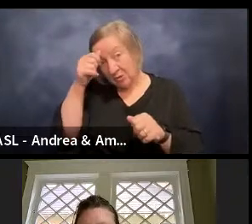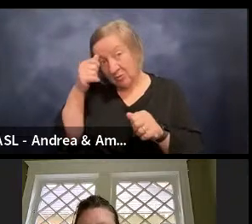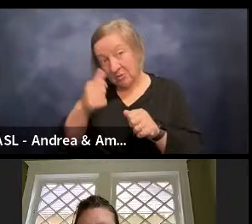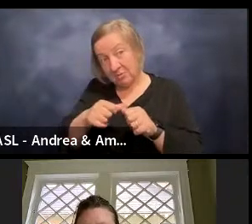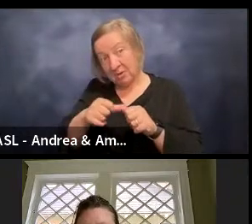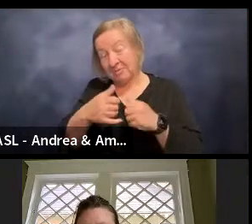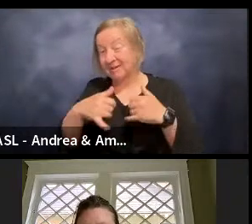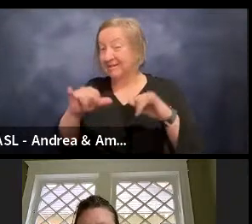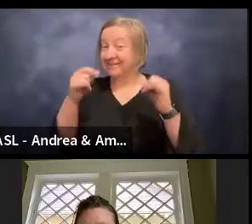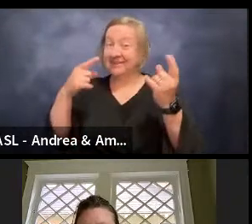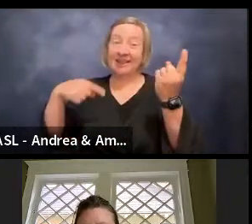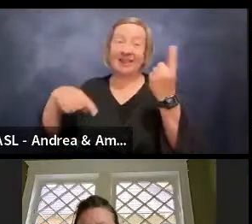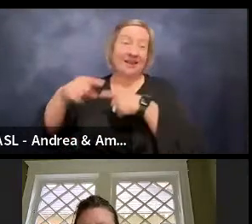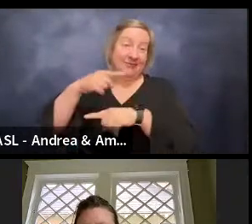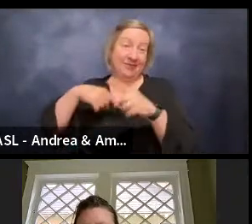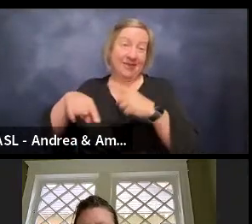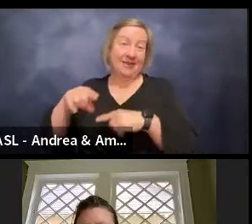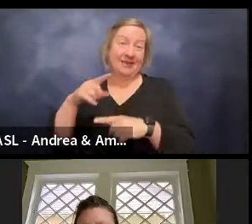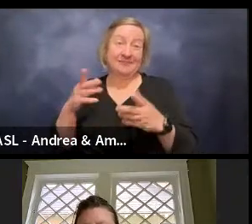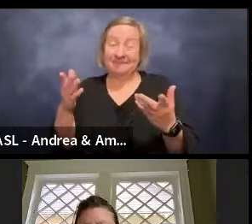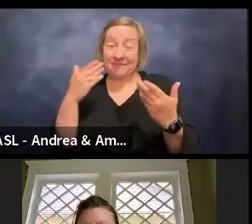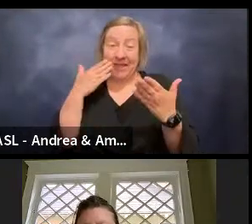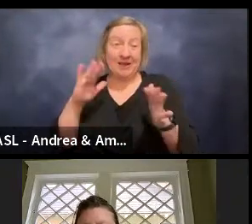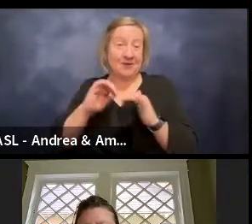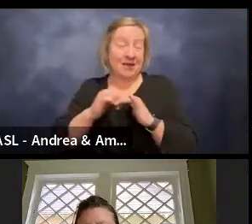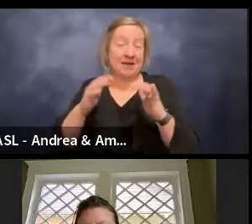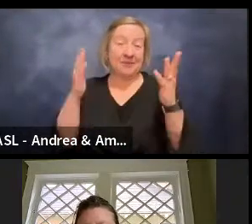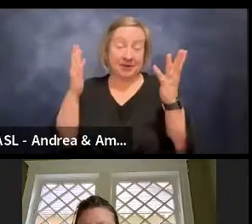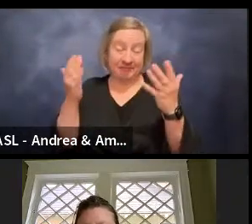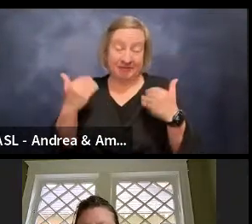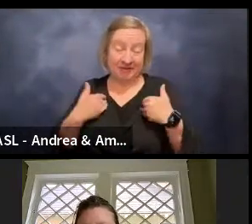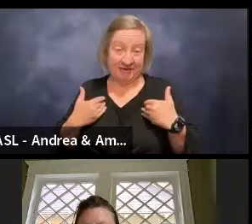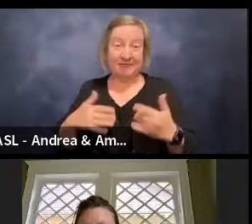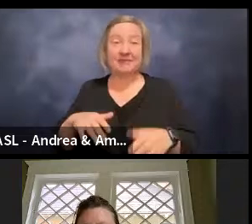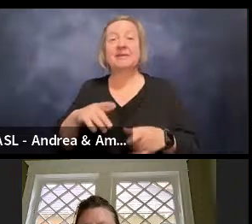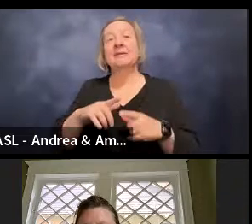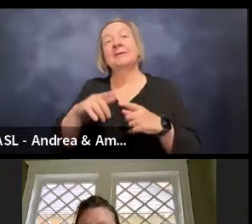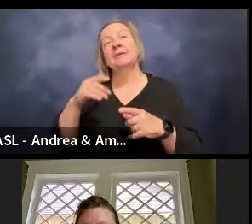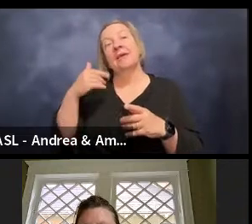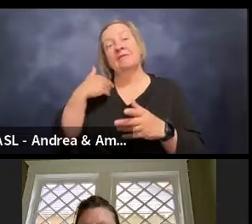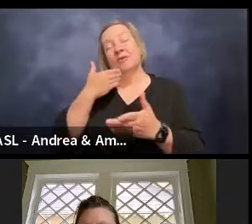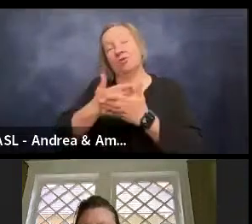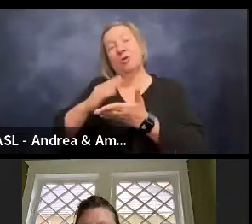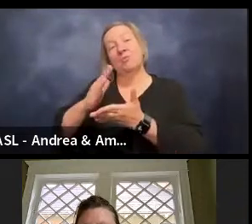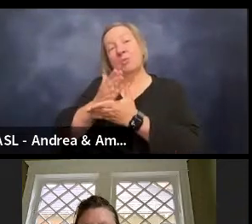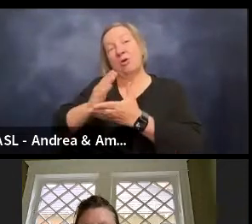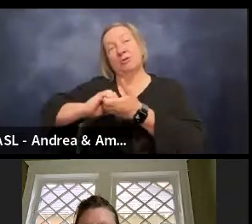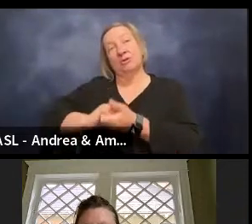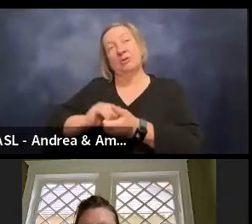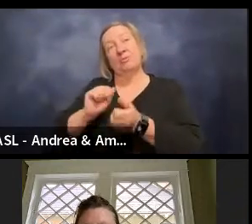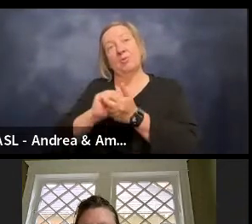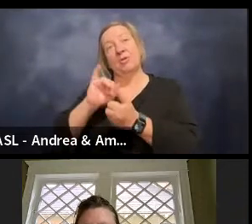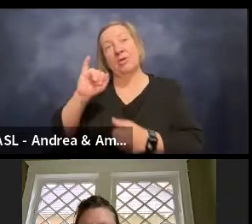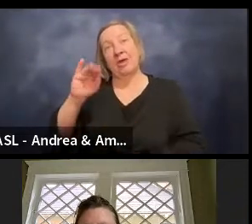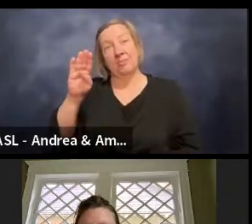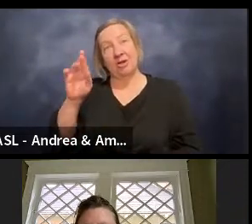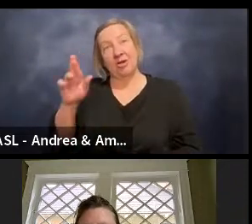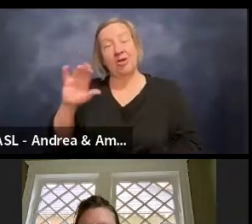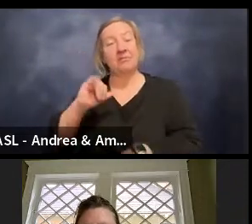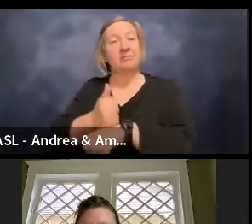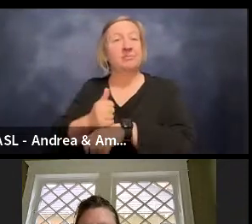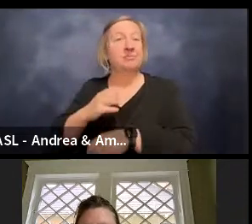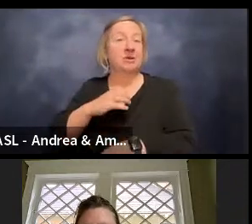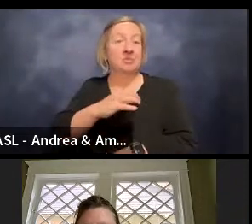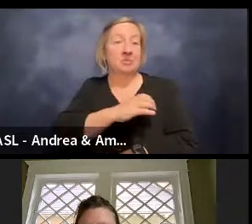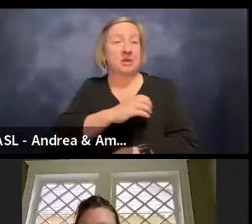it's still there. Anyway, we have a good partnership with the IBR. In fact, we formed a committee with them to help